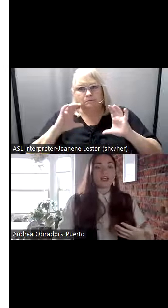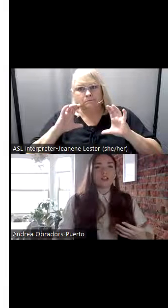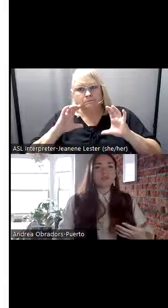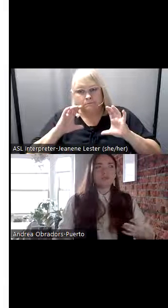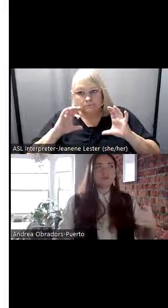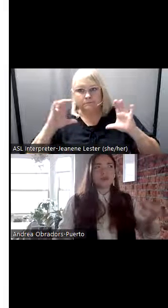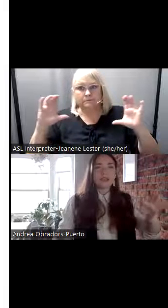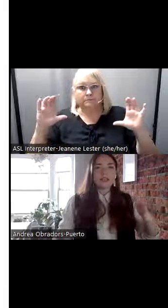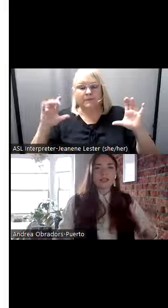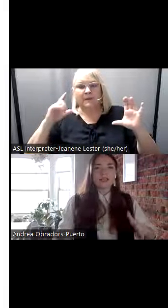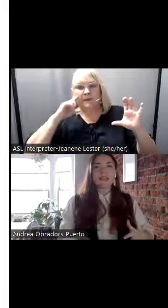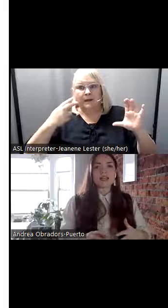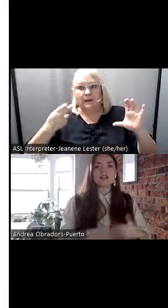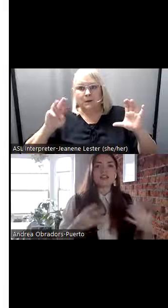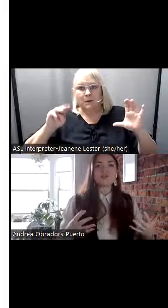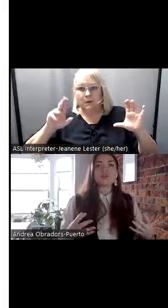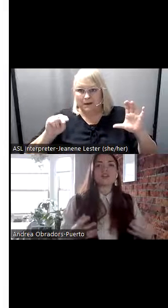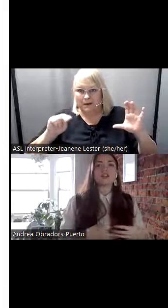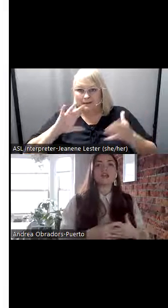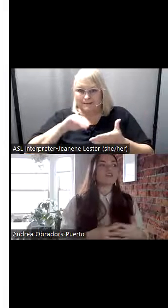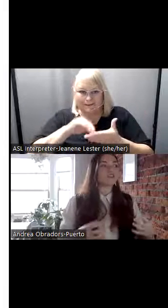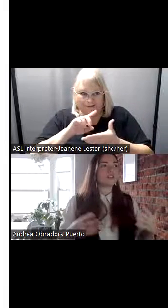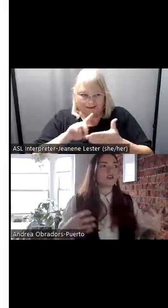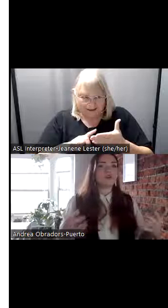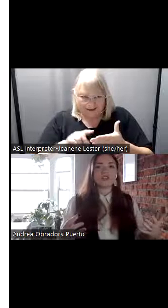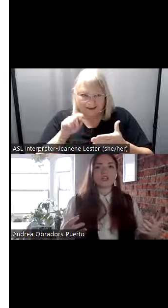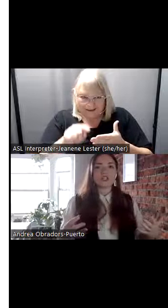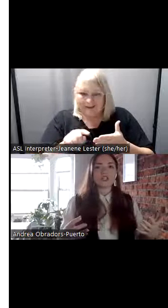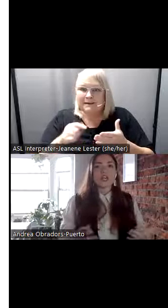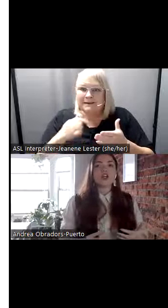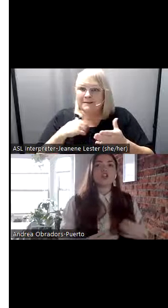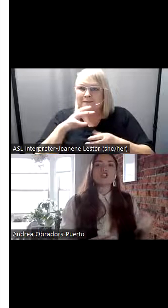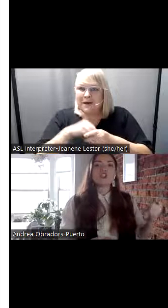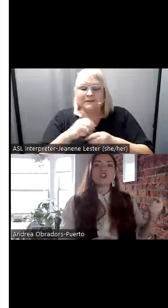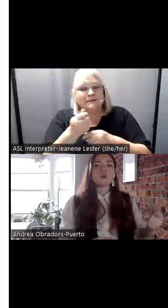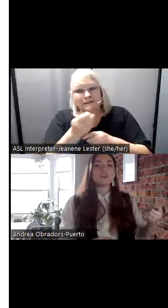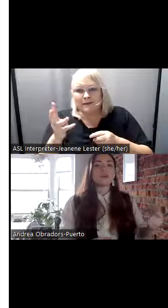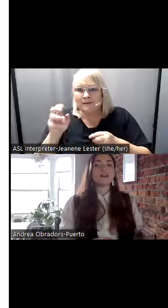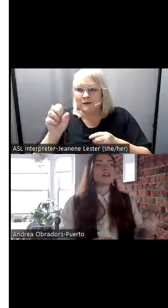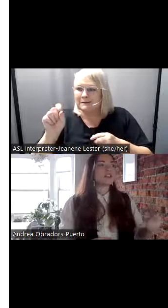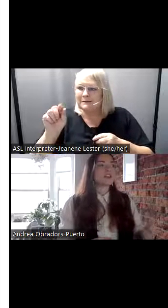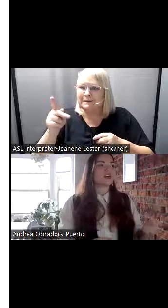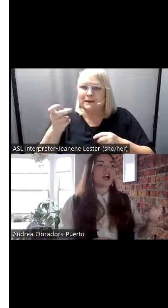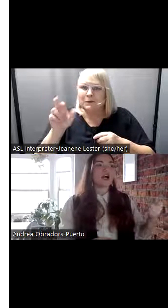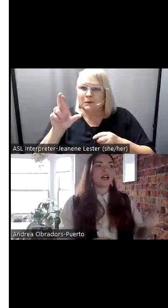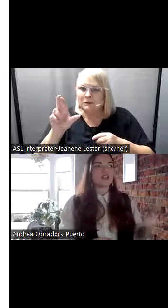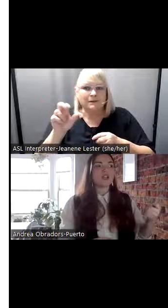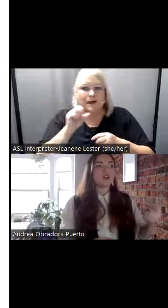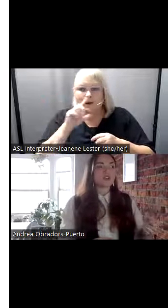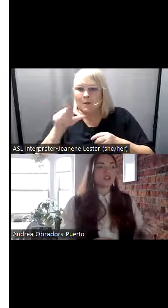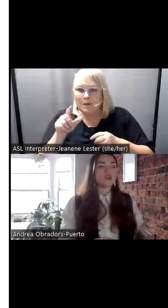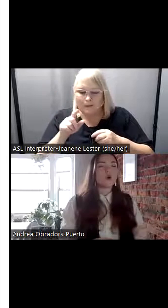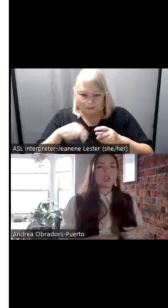created late 90s and addresses impact on several stakeholders and not just those typically considered